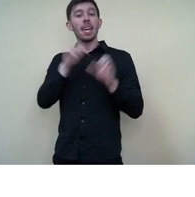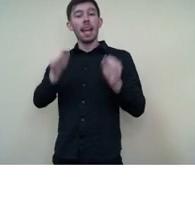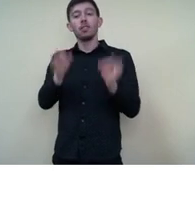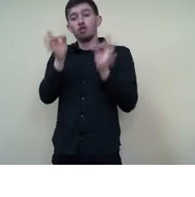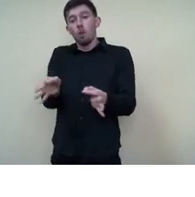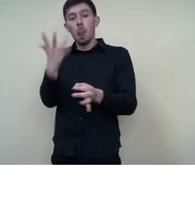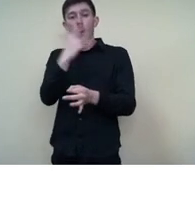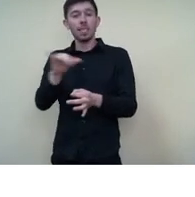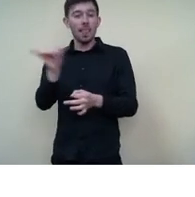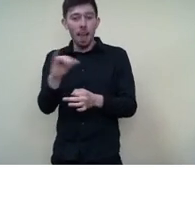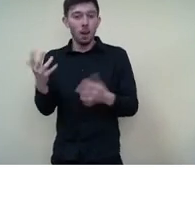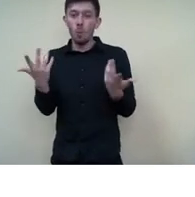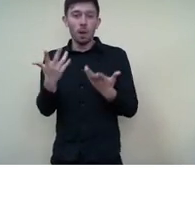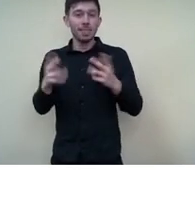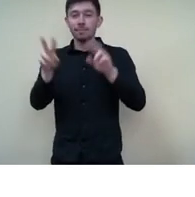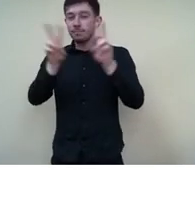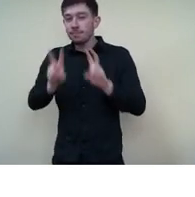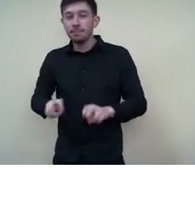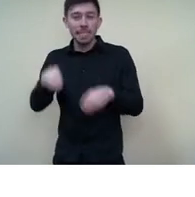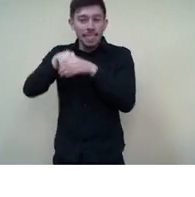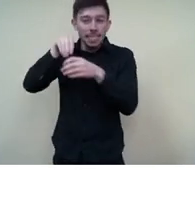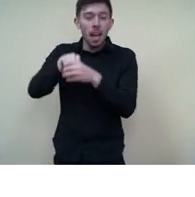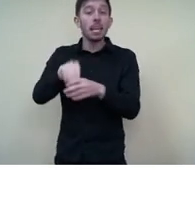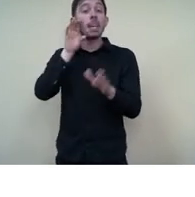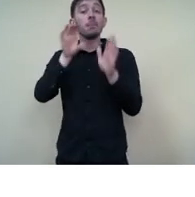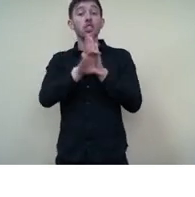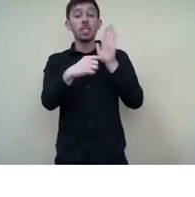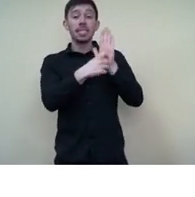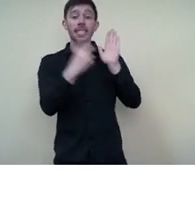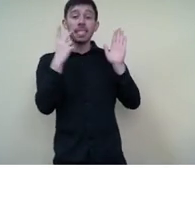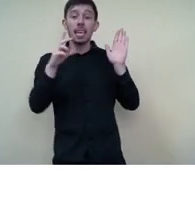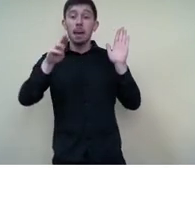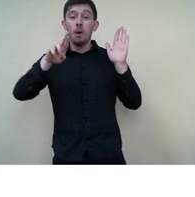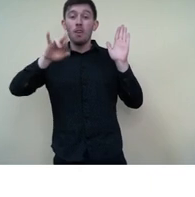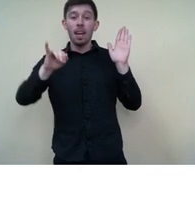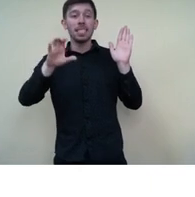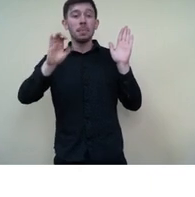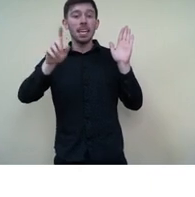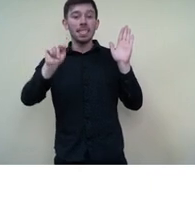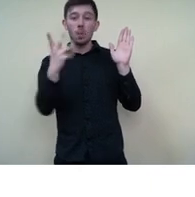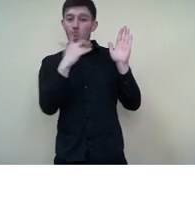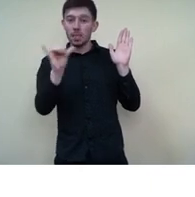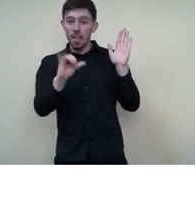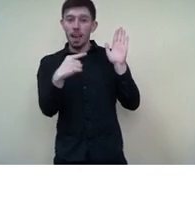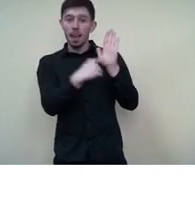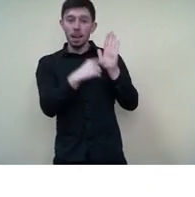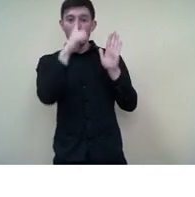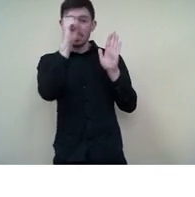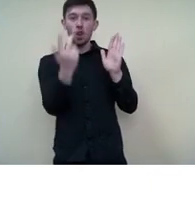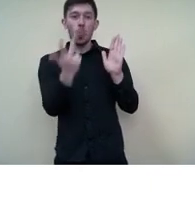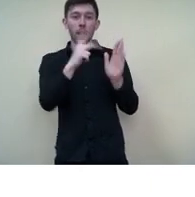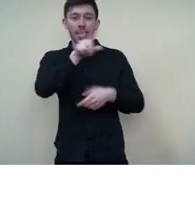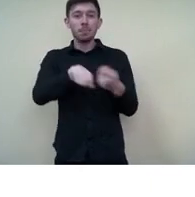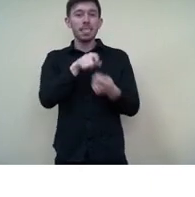looks like? What is the pathology? And so here in these images, you can tell from MRI what a CVST looks like because of these three